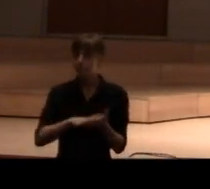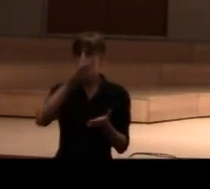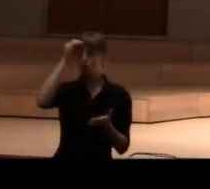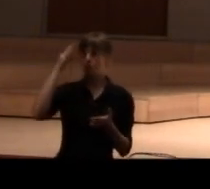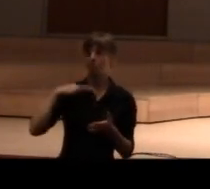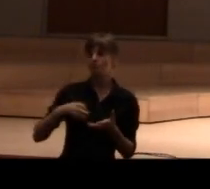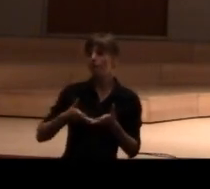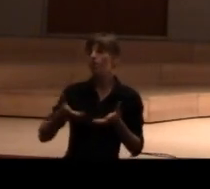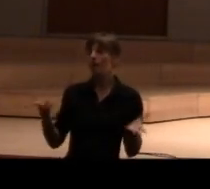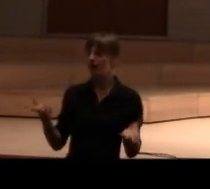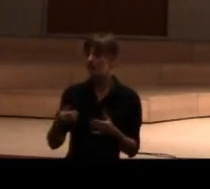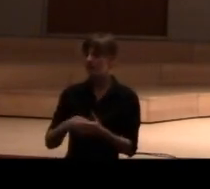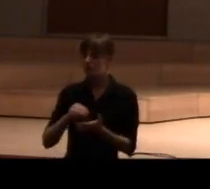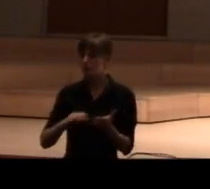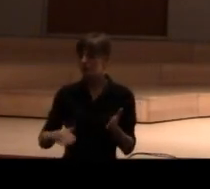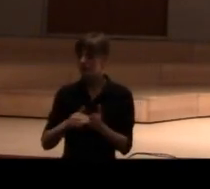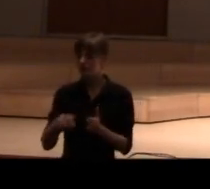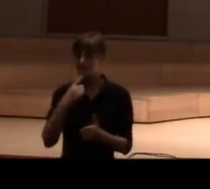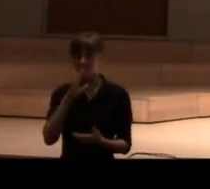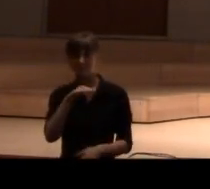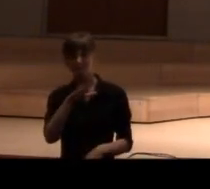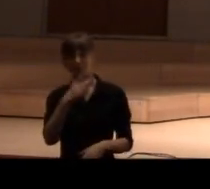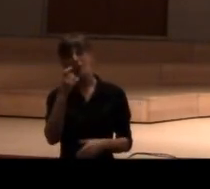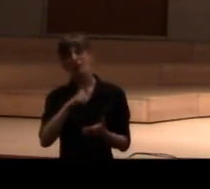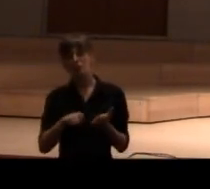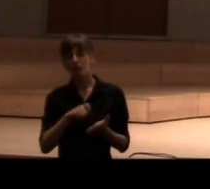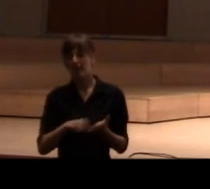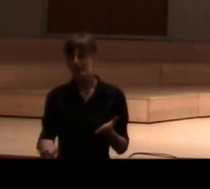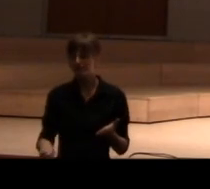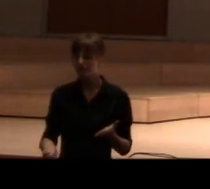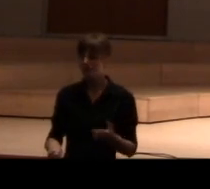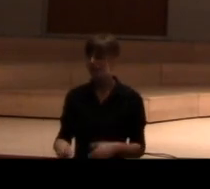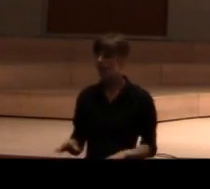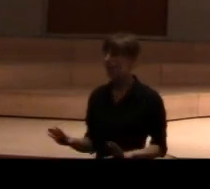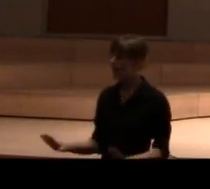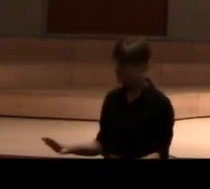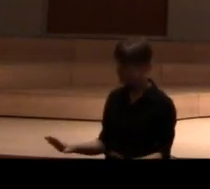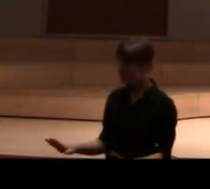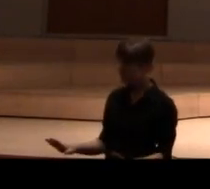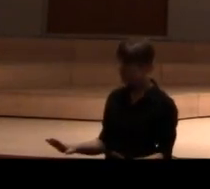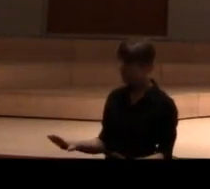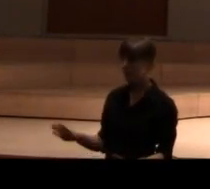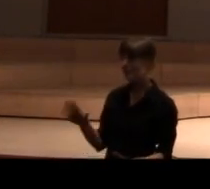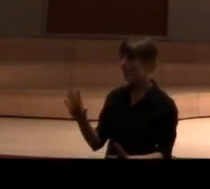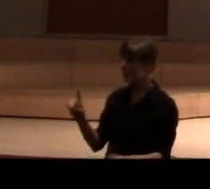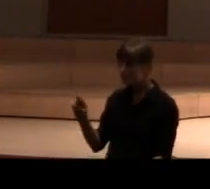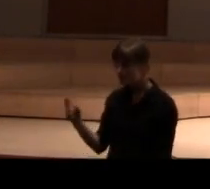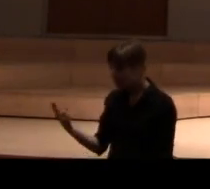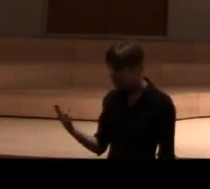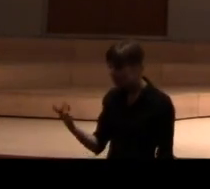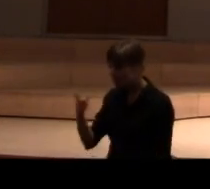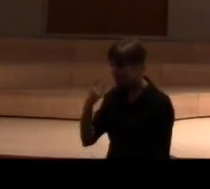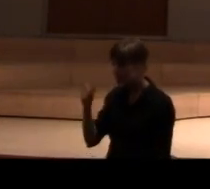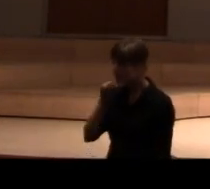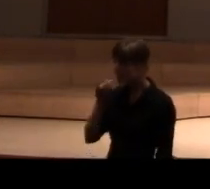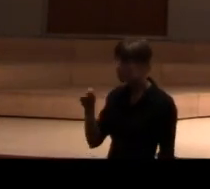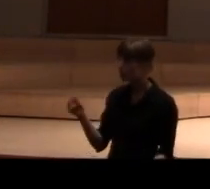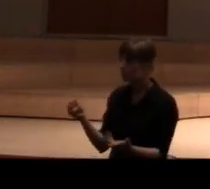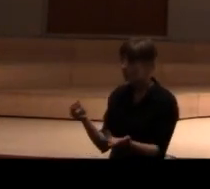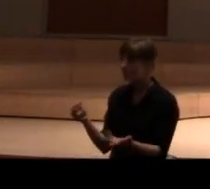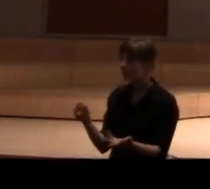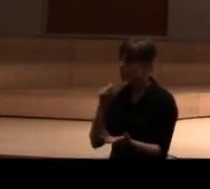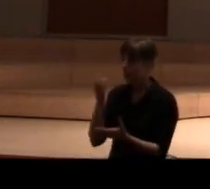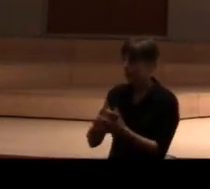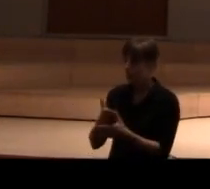do you bother writing? And I think, first of all, okay, I've failed if you think that it's a bother. But the second thing is, I